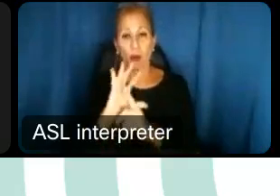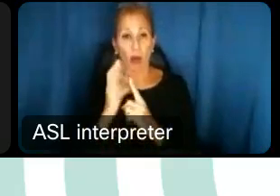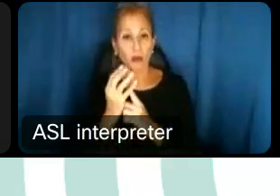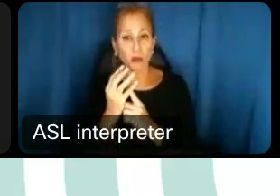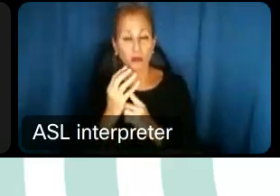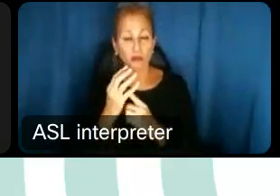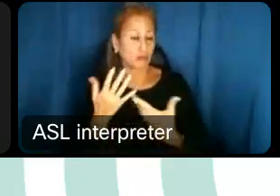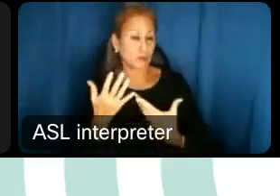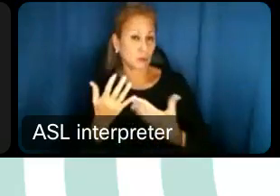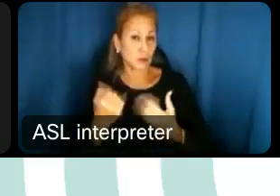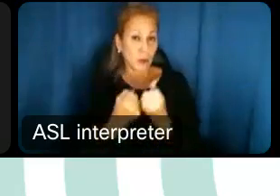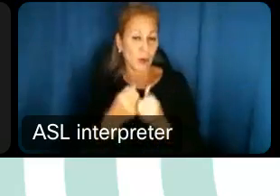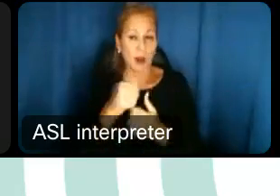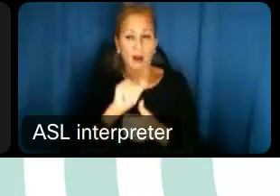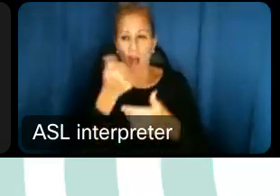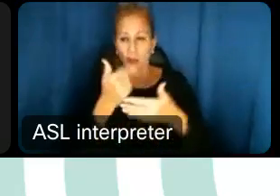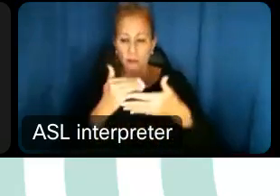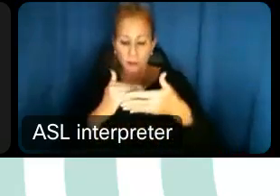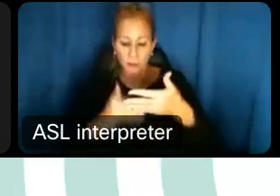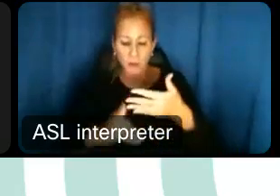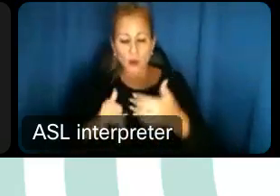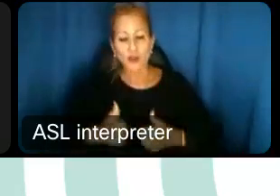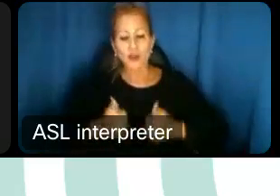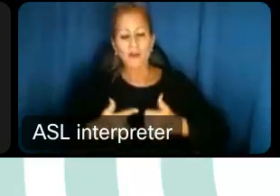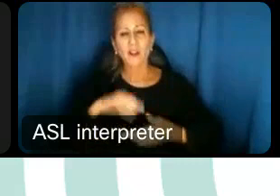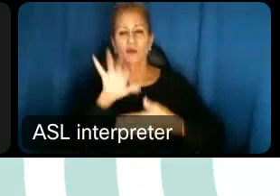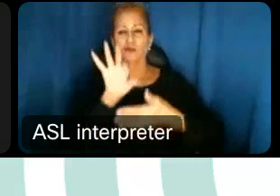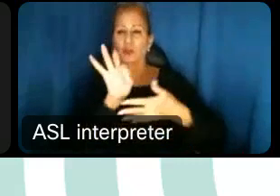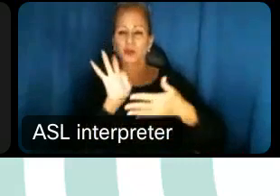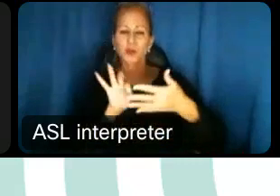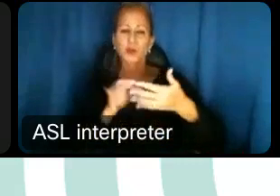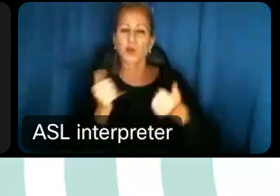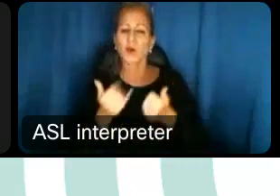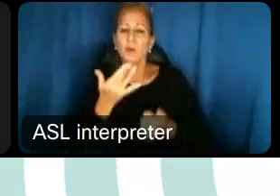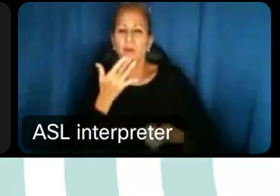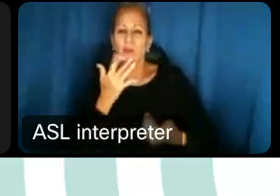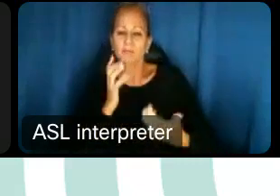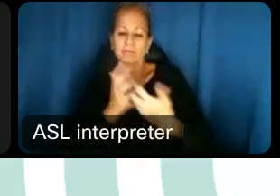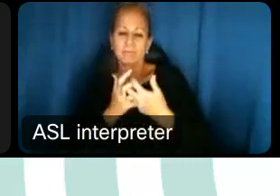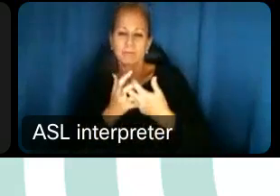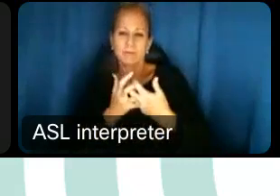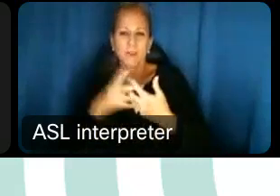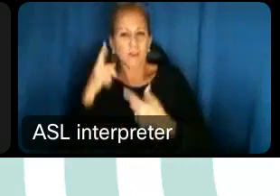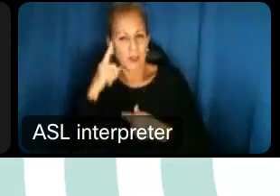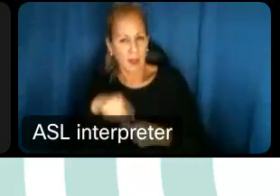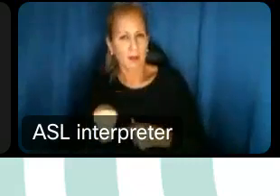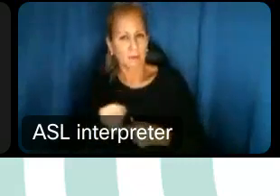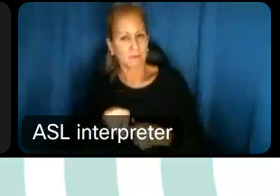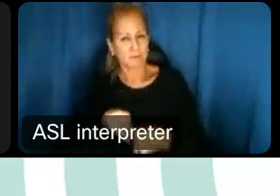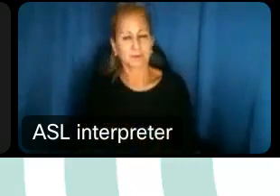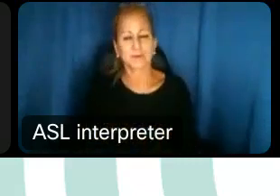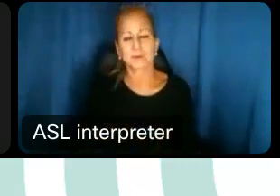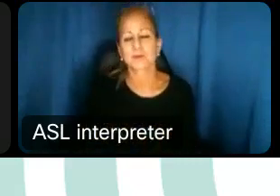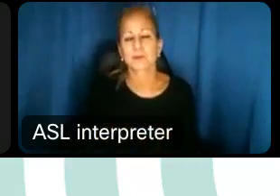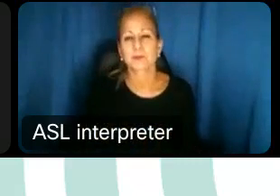support, and others, so that a survivor can choose a pathway or combination of pathways that best meet